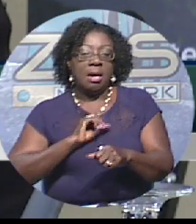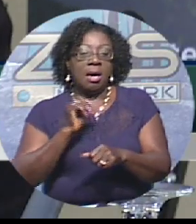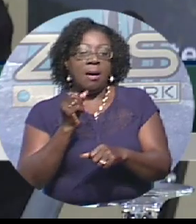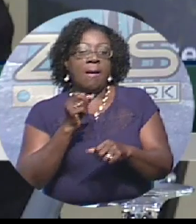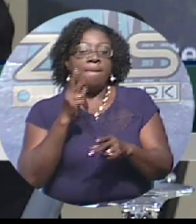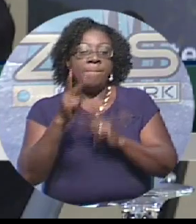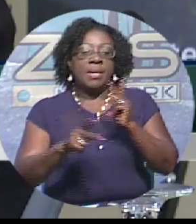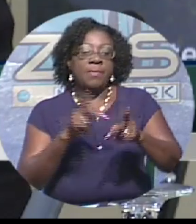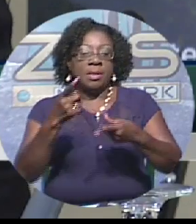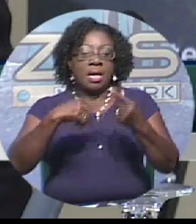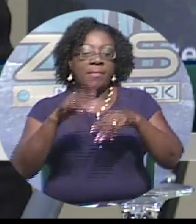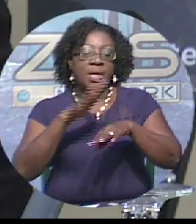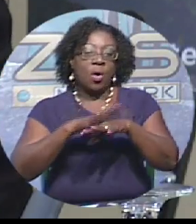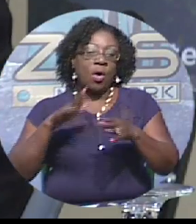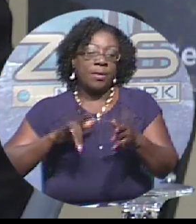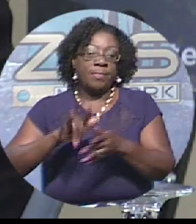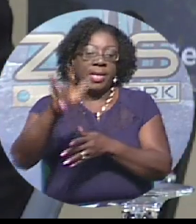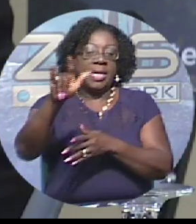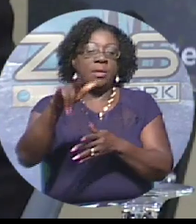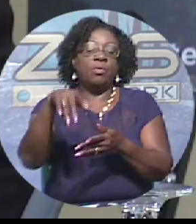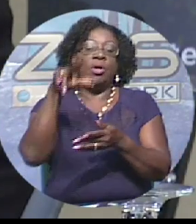arrival numbers were at